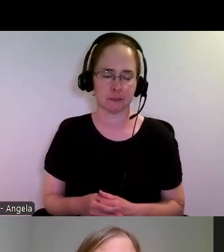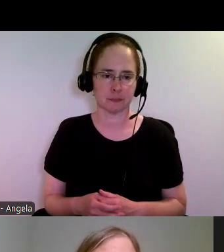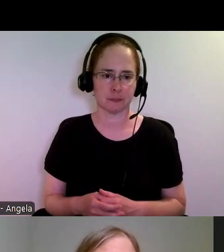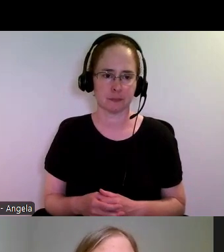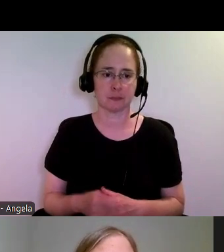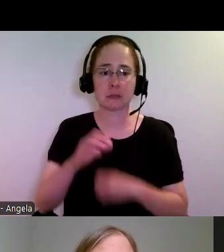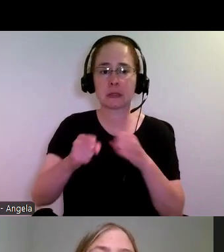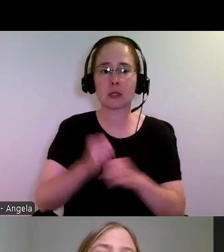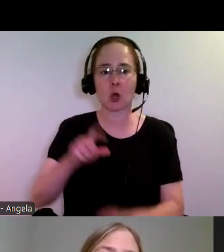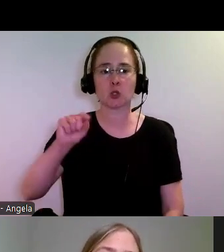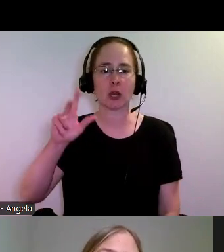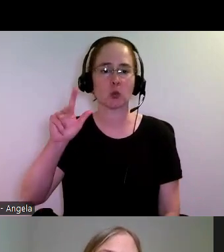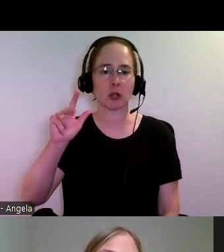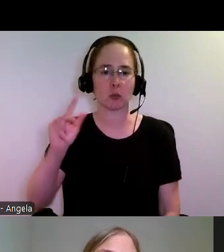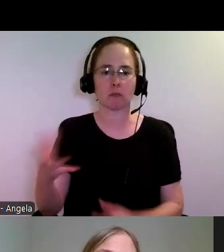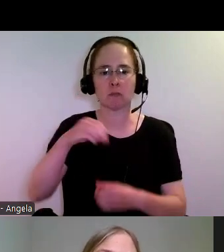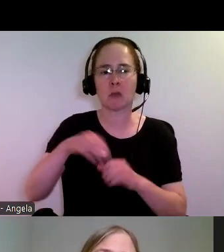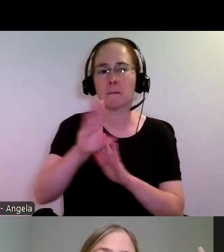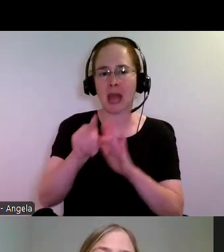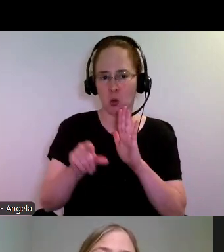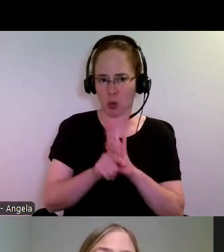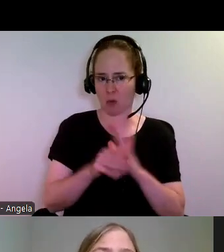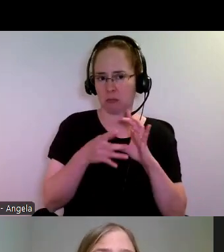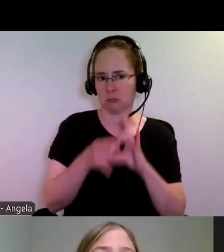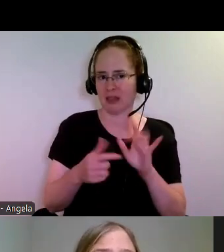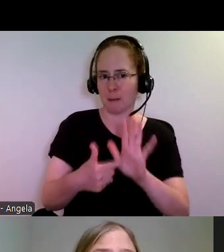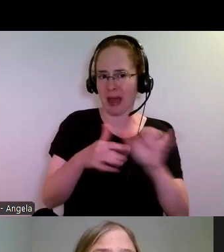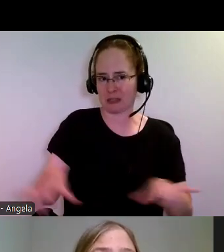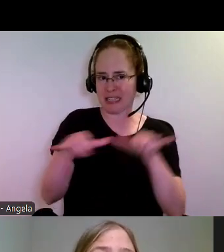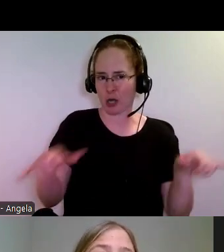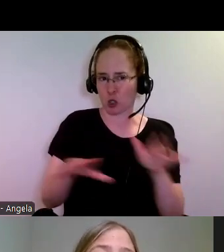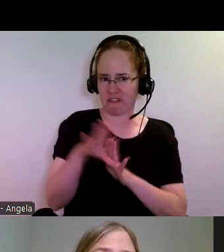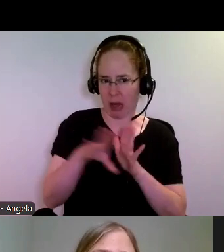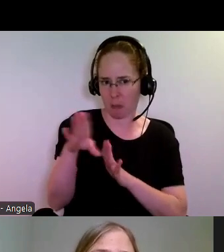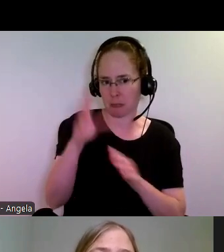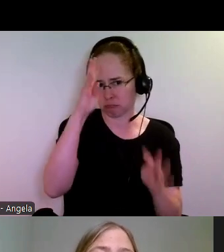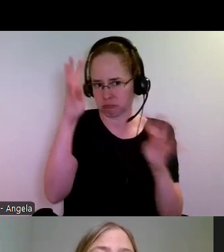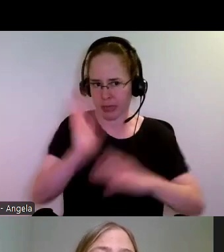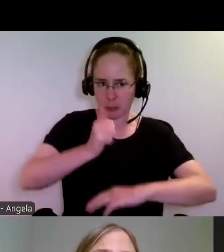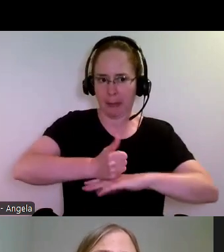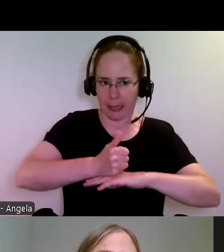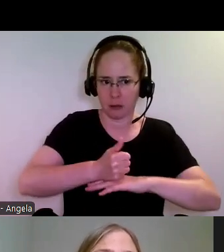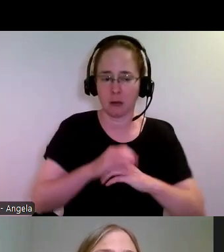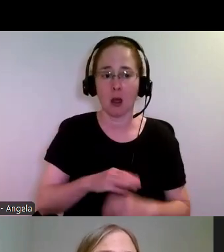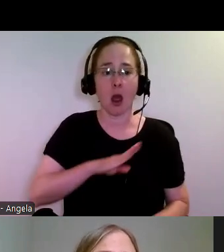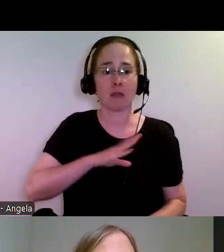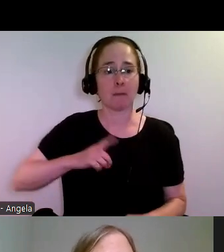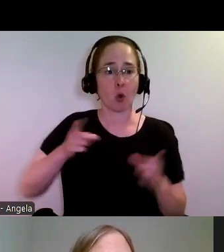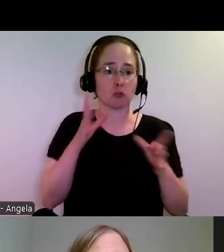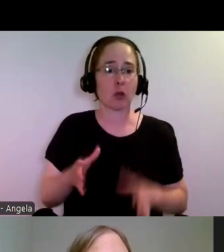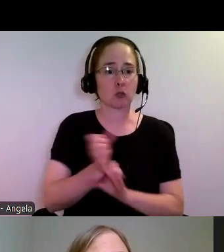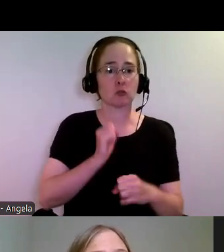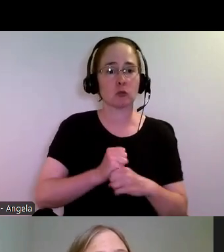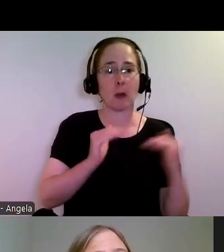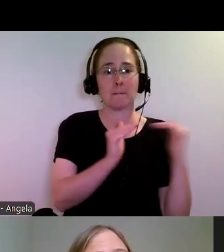In 2023, as part of the background around the model standards being developed and being implemented, the board of directors created a peer